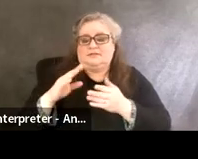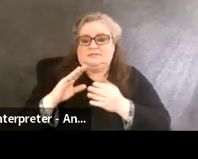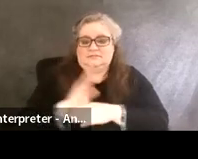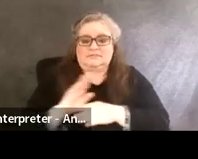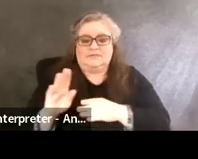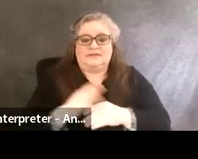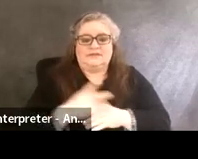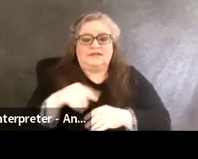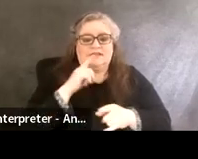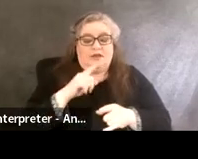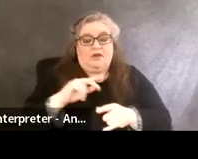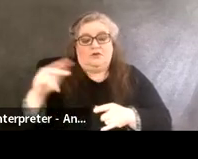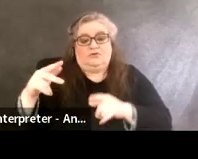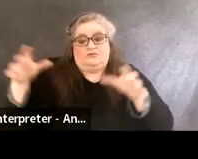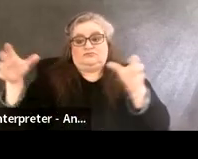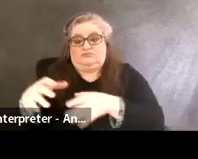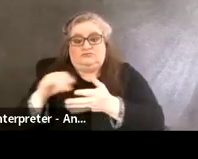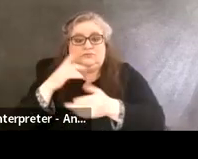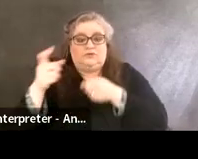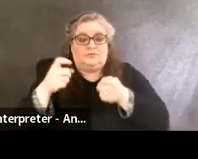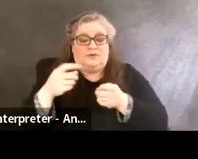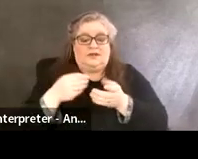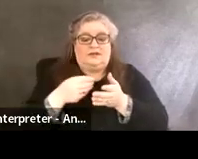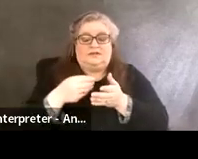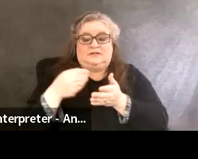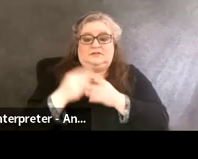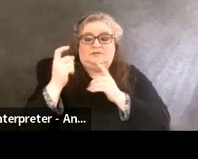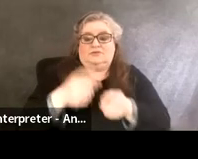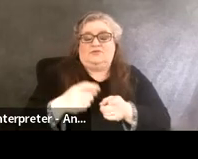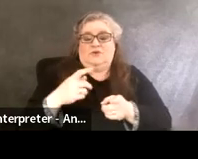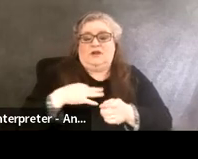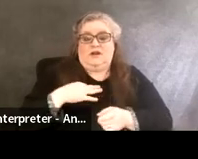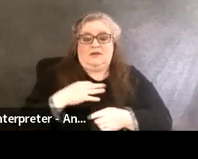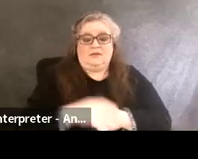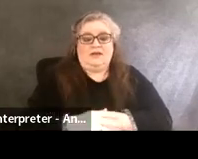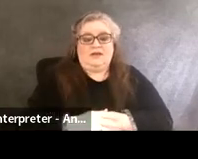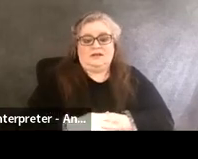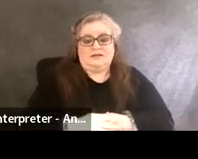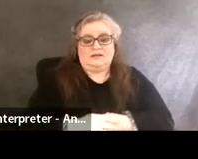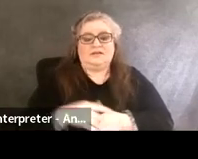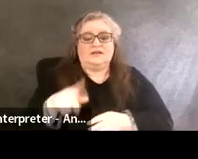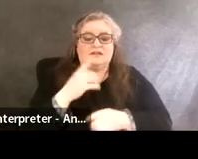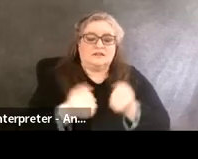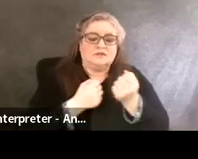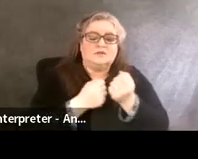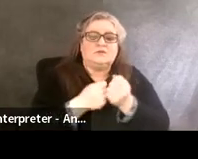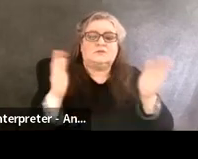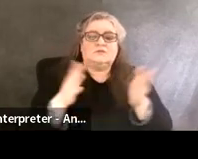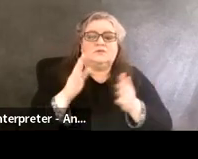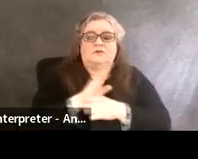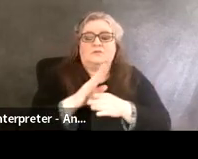that's managing the grant applications. And just a little bit about them, A4CB supports small businesses and entrepreneurs